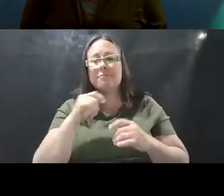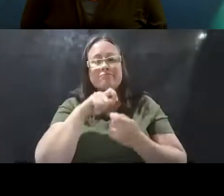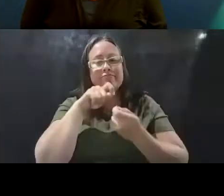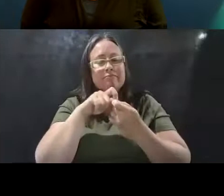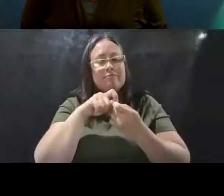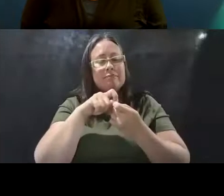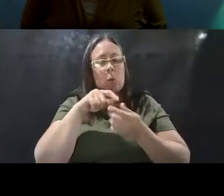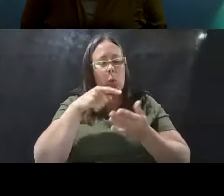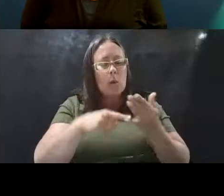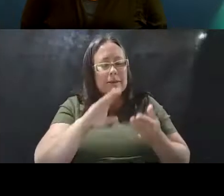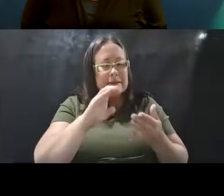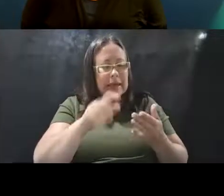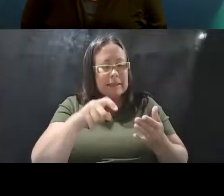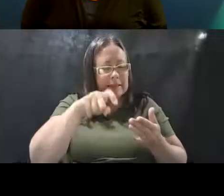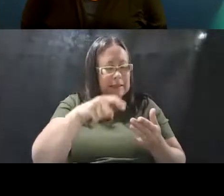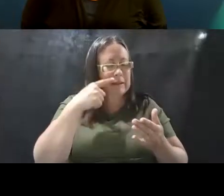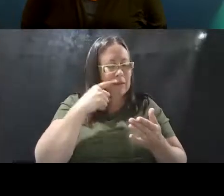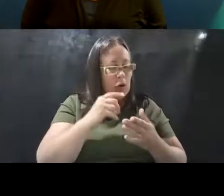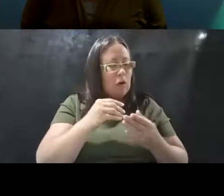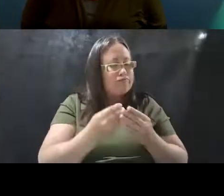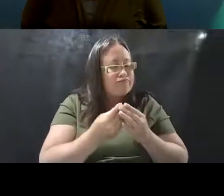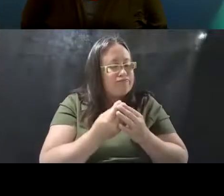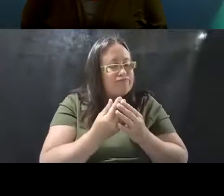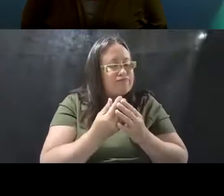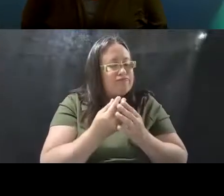what cells need to make them flourish, and